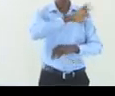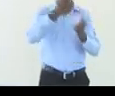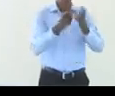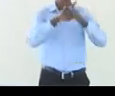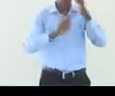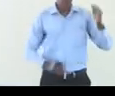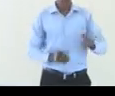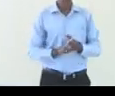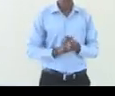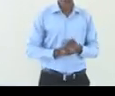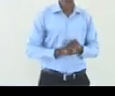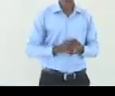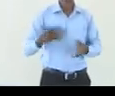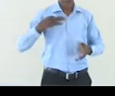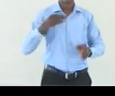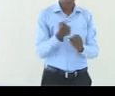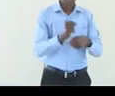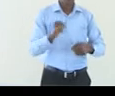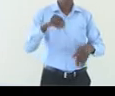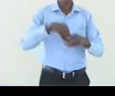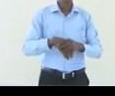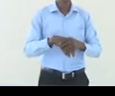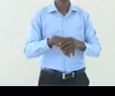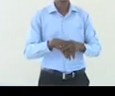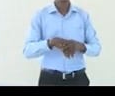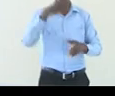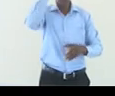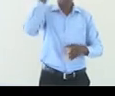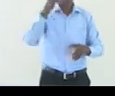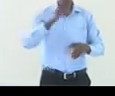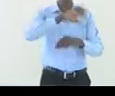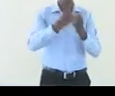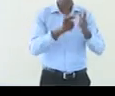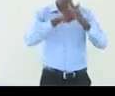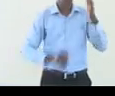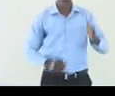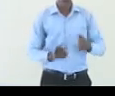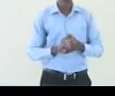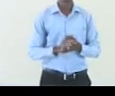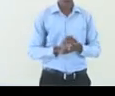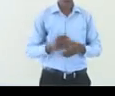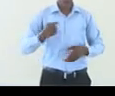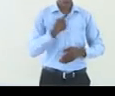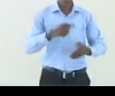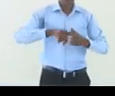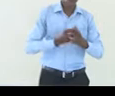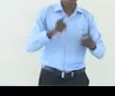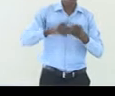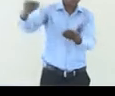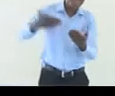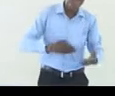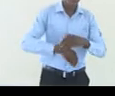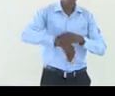Textile industries that we had in Kano, in Kaduna, all over the place, they all disappeared. We began to